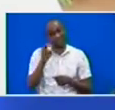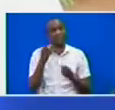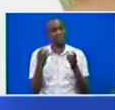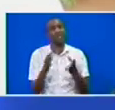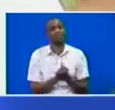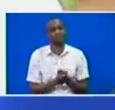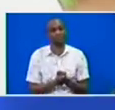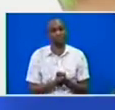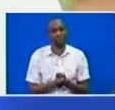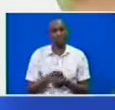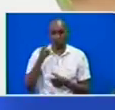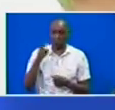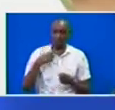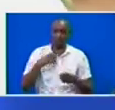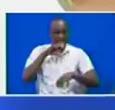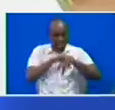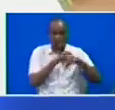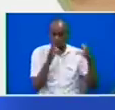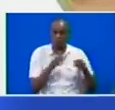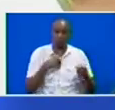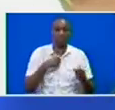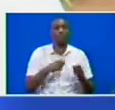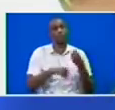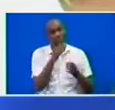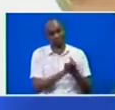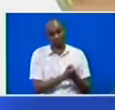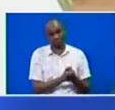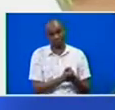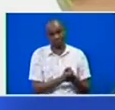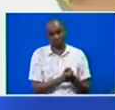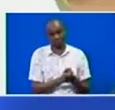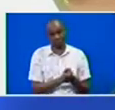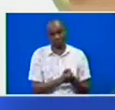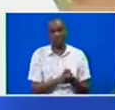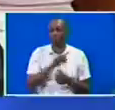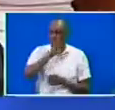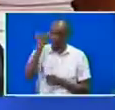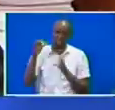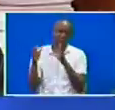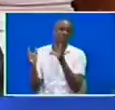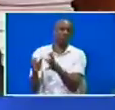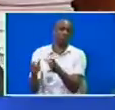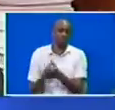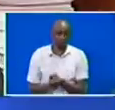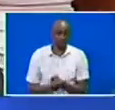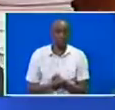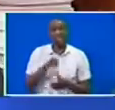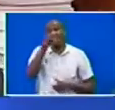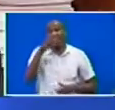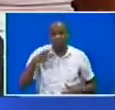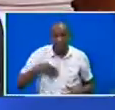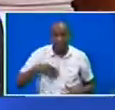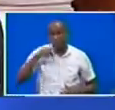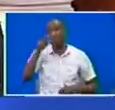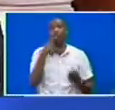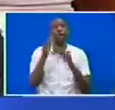who are praying for NASA to win, but are actually part of the Jubilee smaller parties. Those people, the Maalims you're